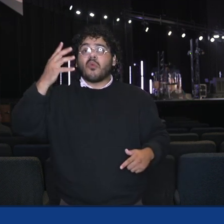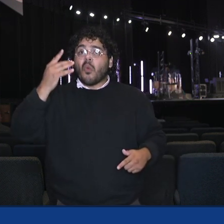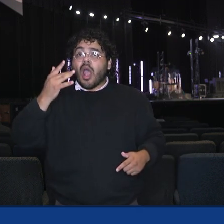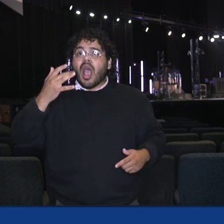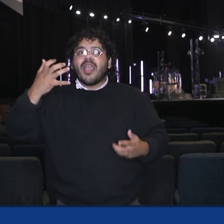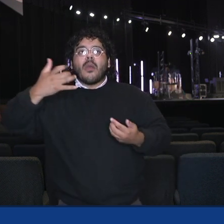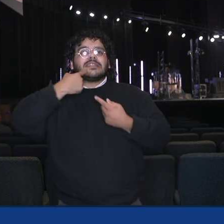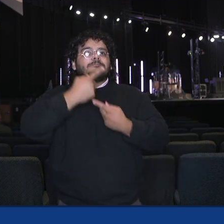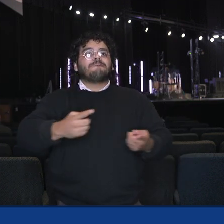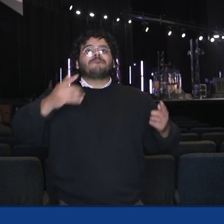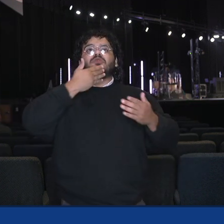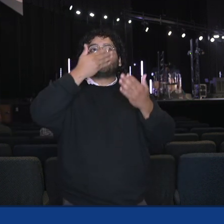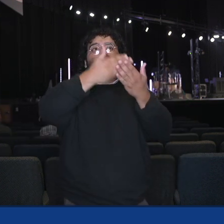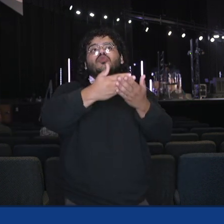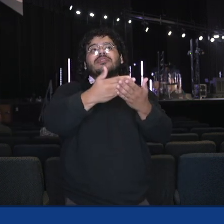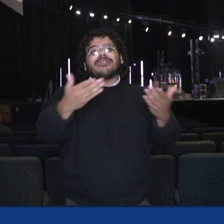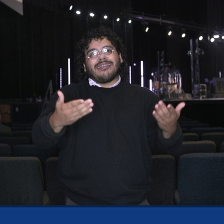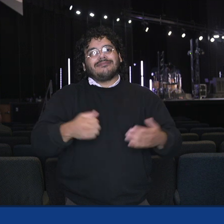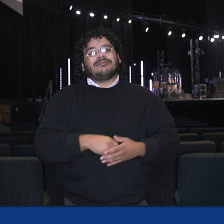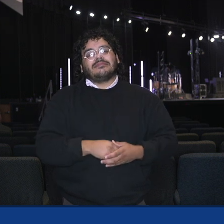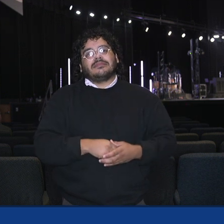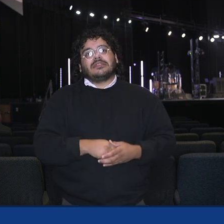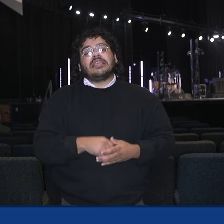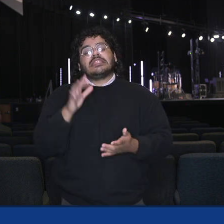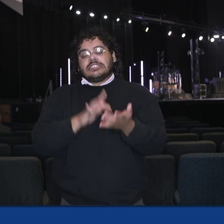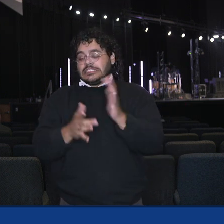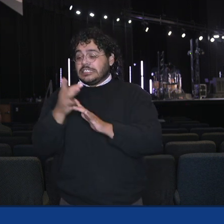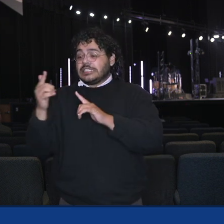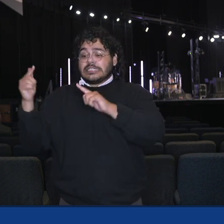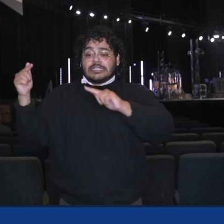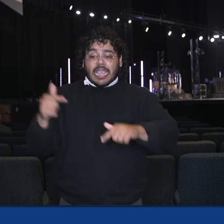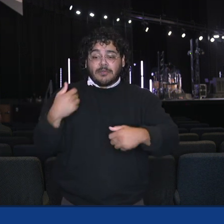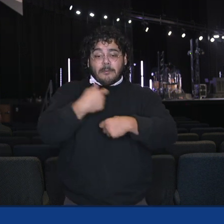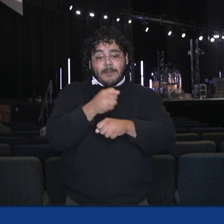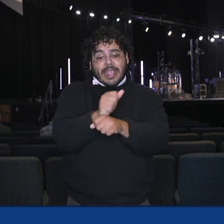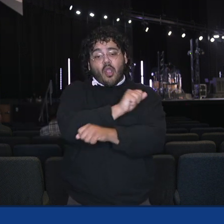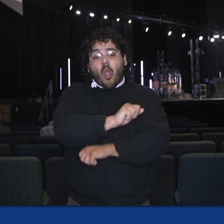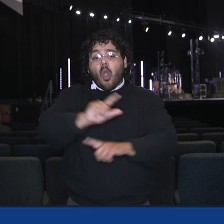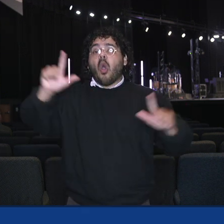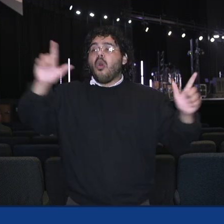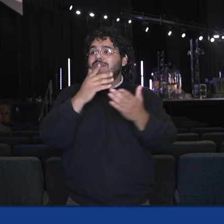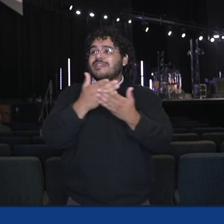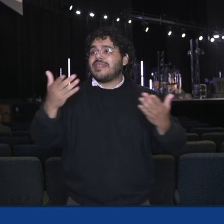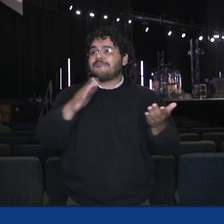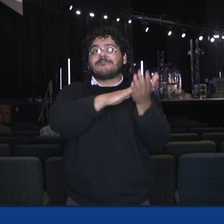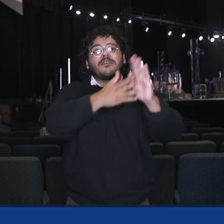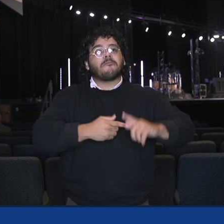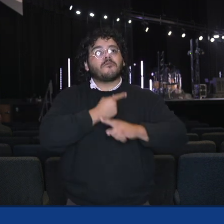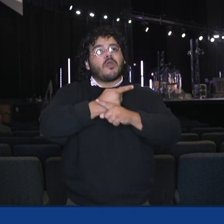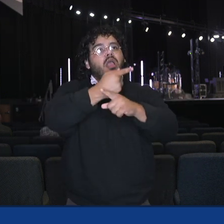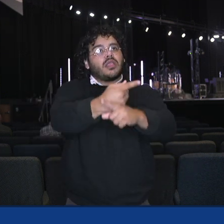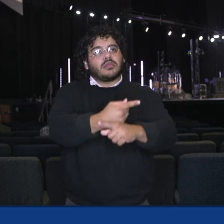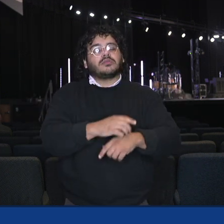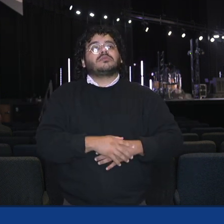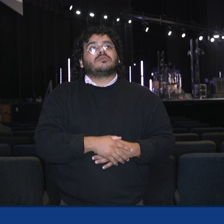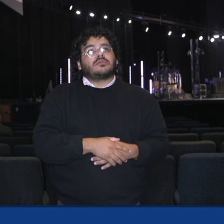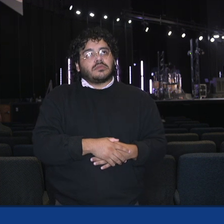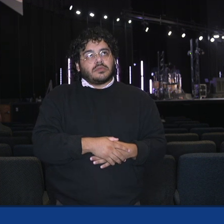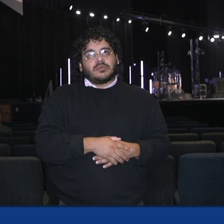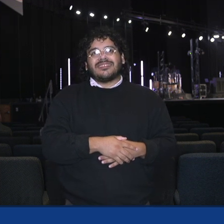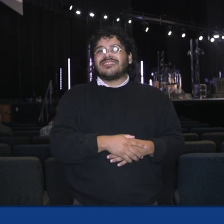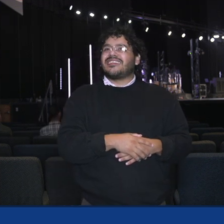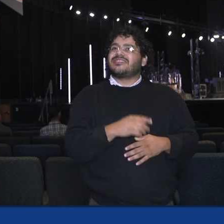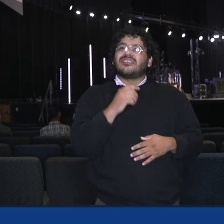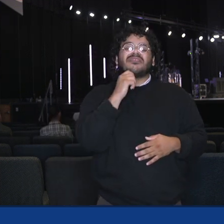"I came to make all things right." His claim was not simply, "Y'all go to